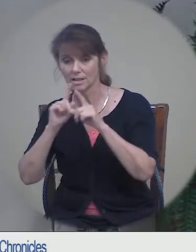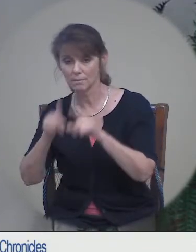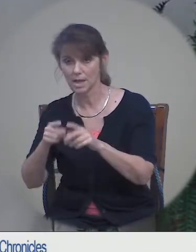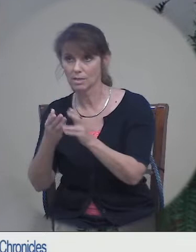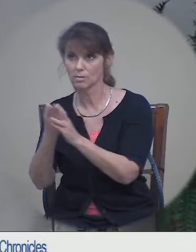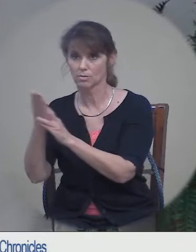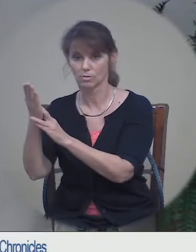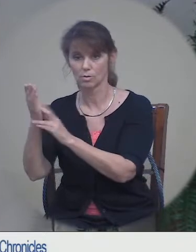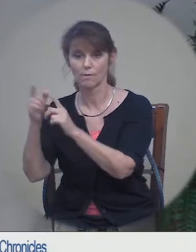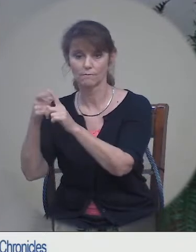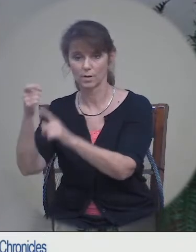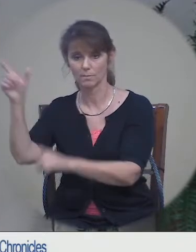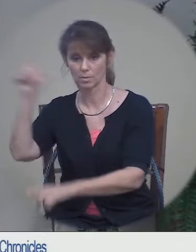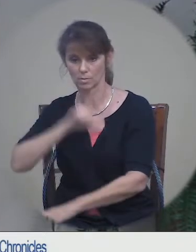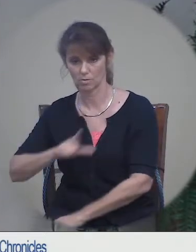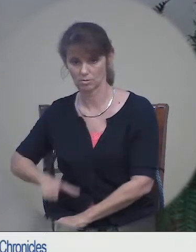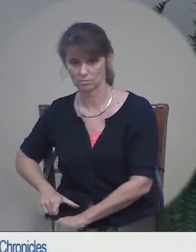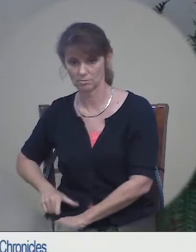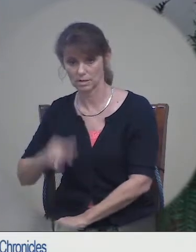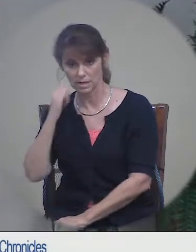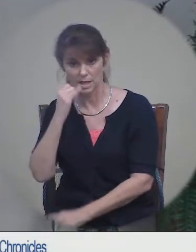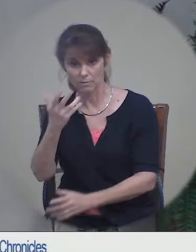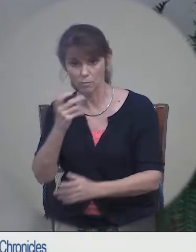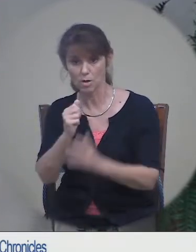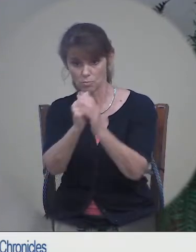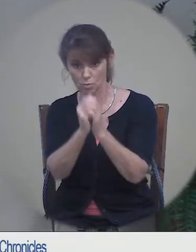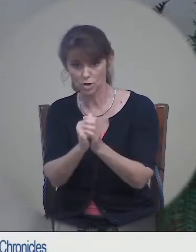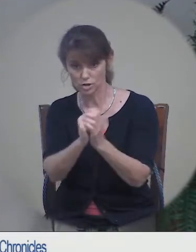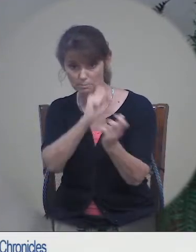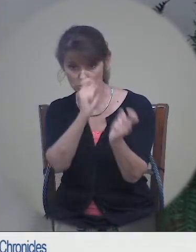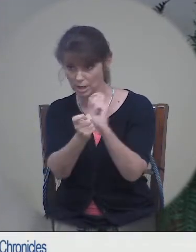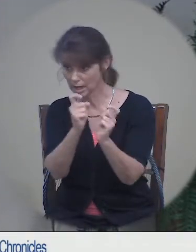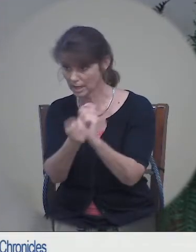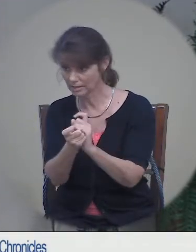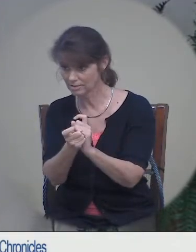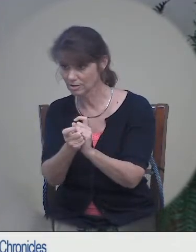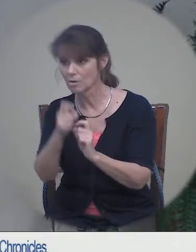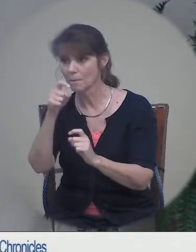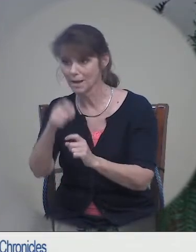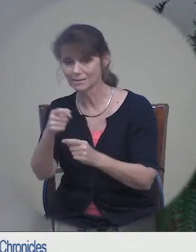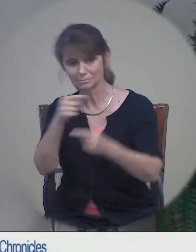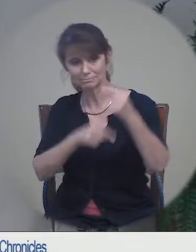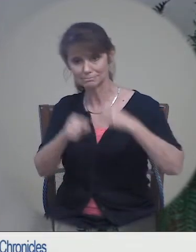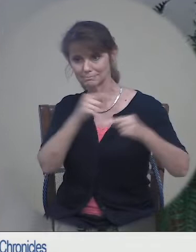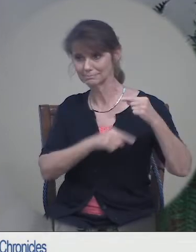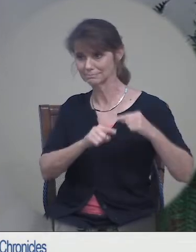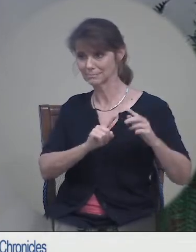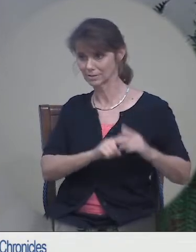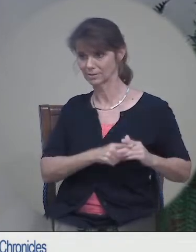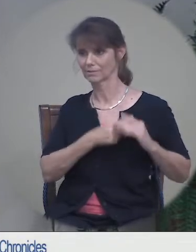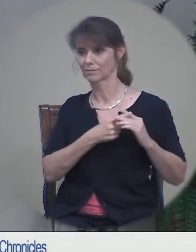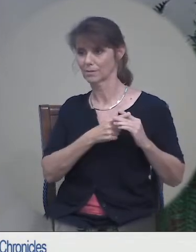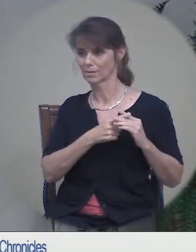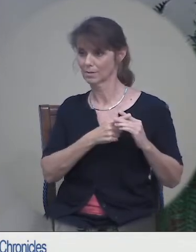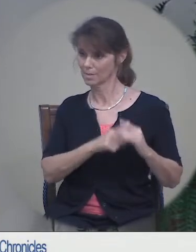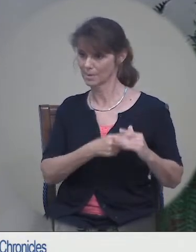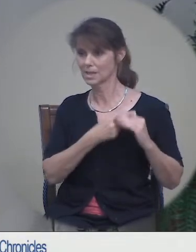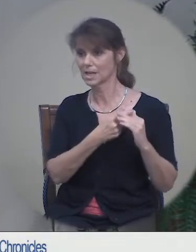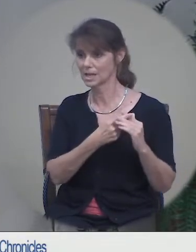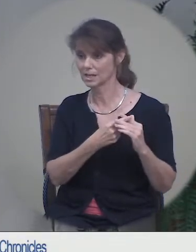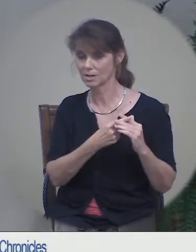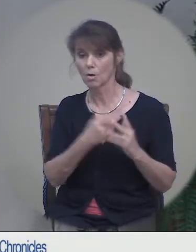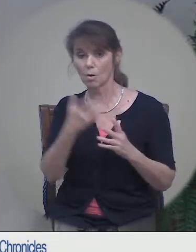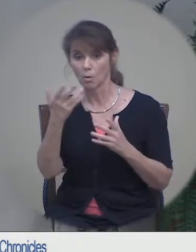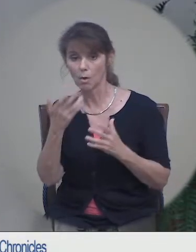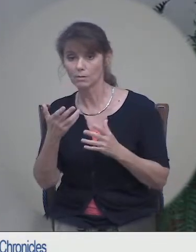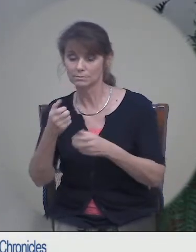If you want to reform worship, you want to reform, you got to go back to the source. If you want to please God, you go back